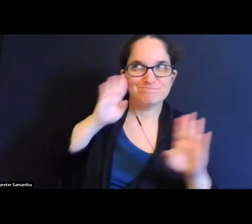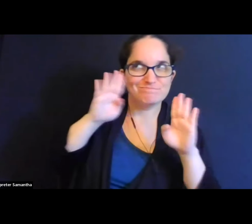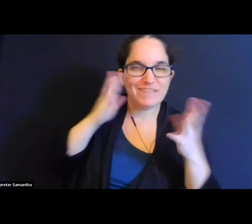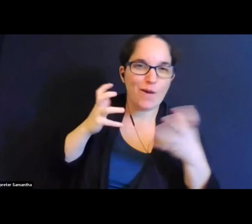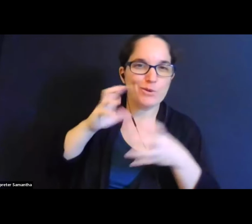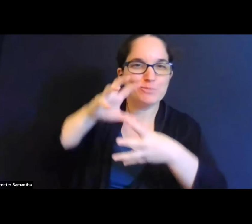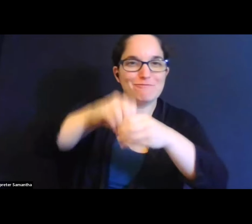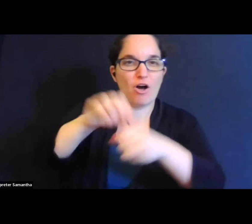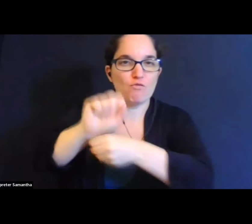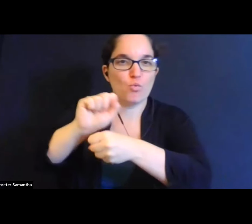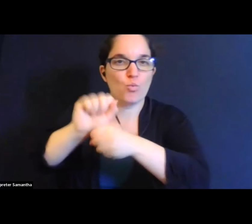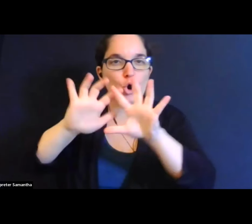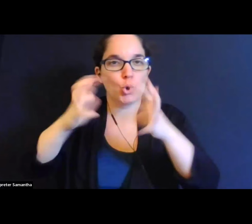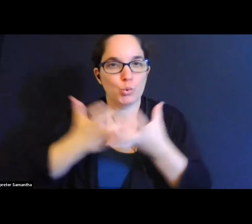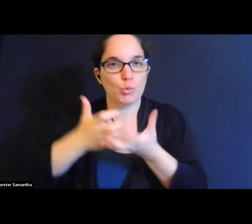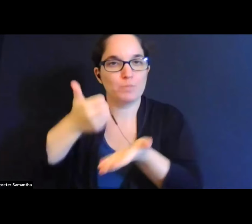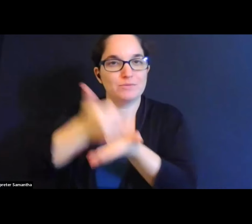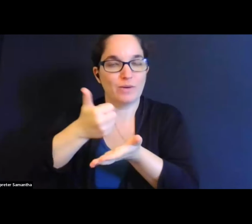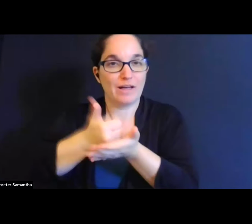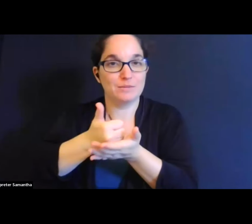to, customize,